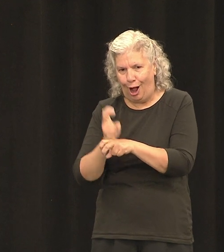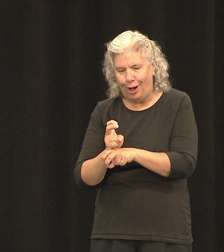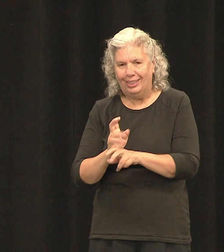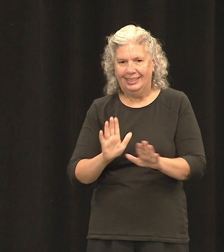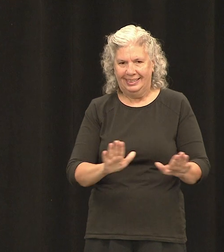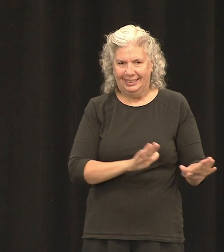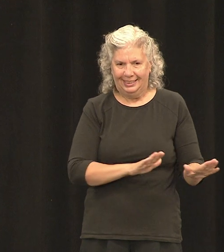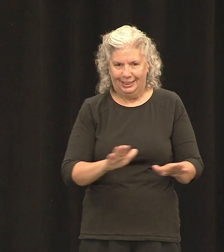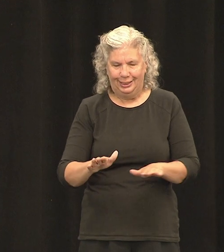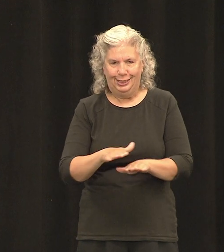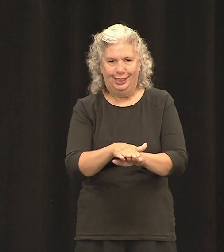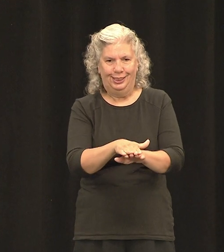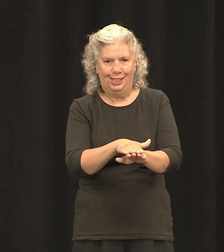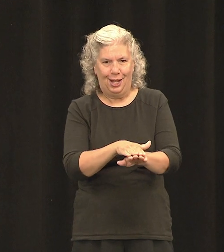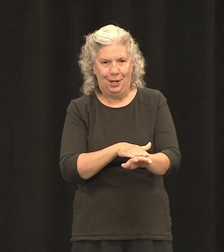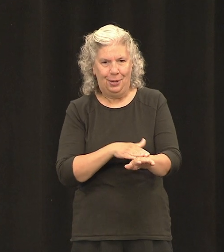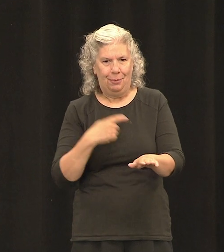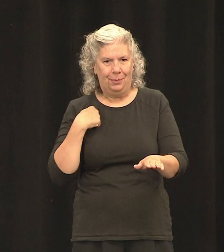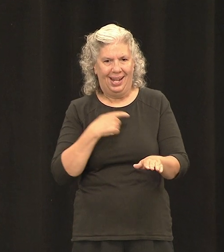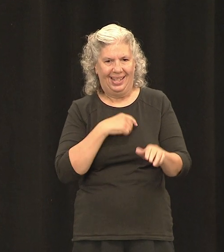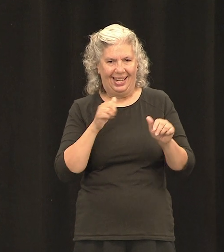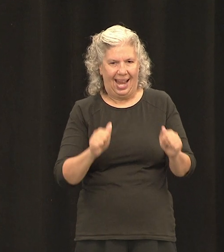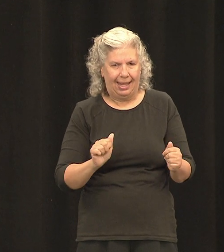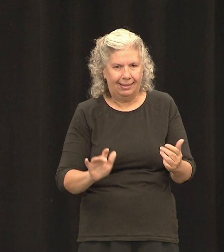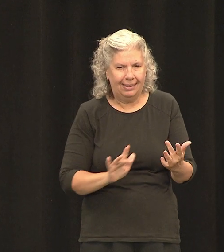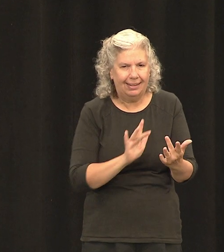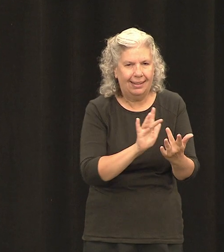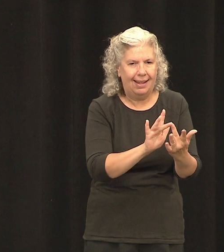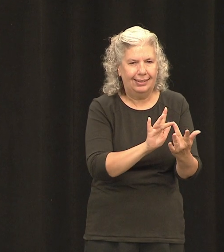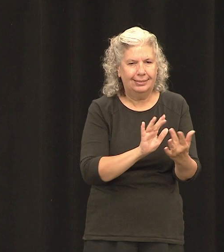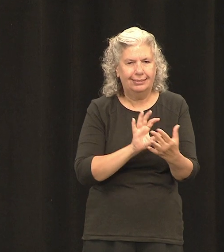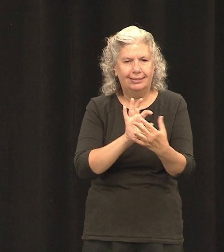connect and tell you about our research.